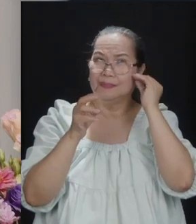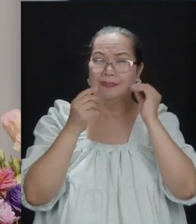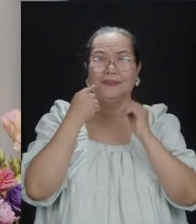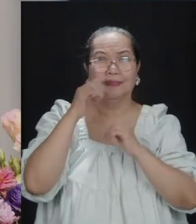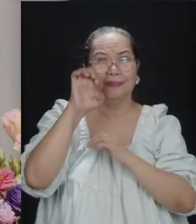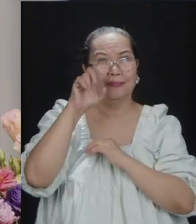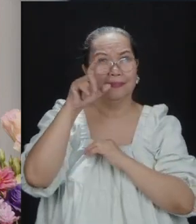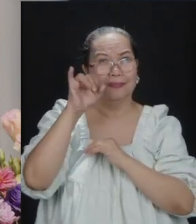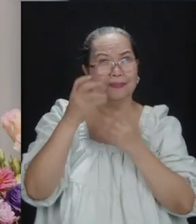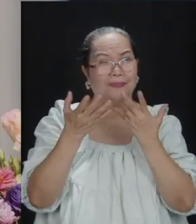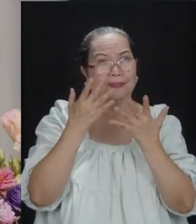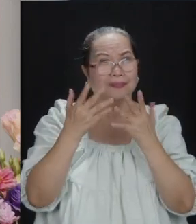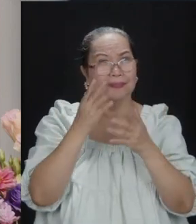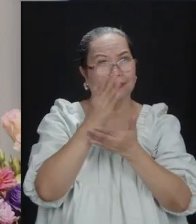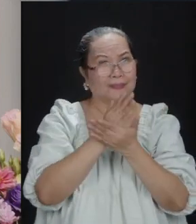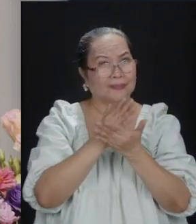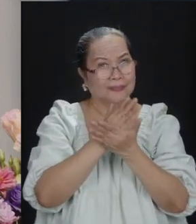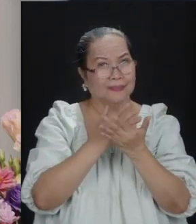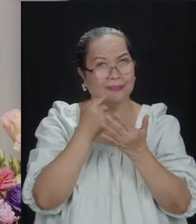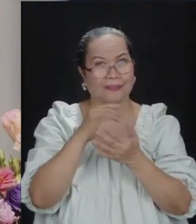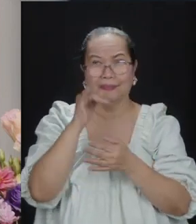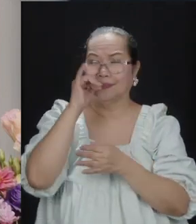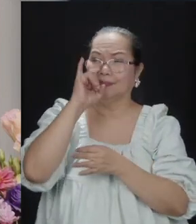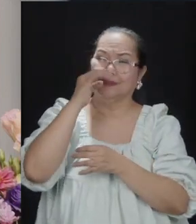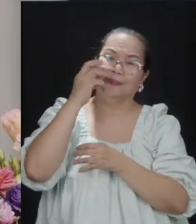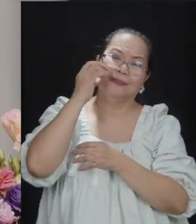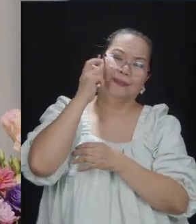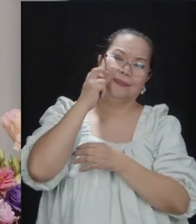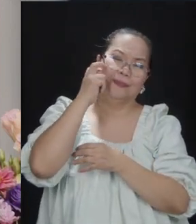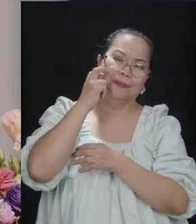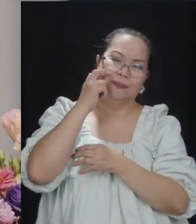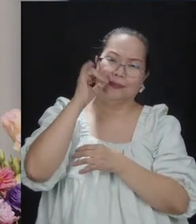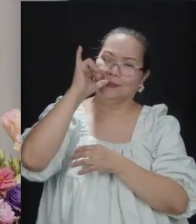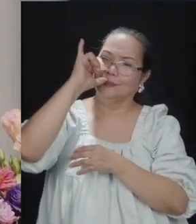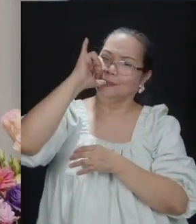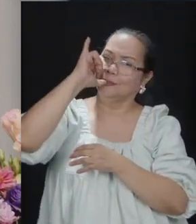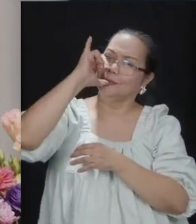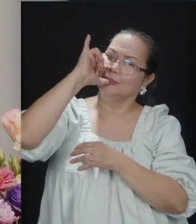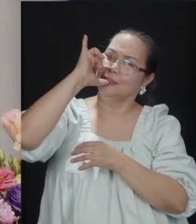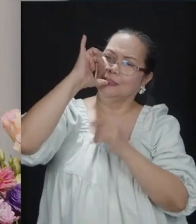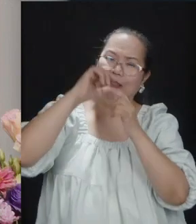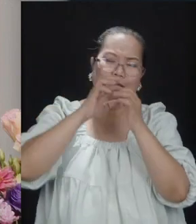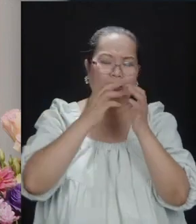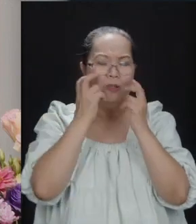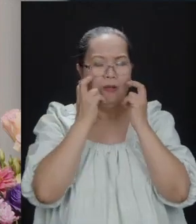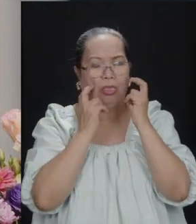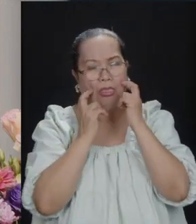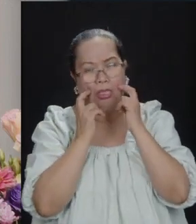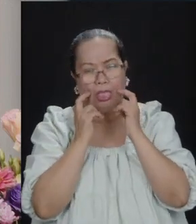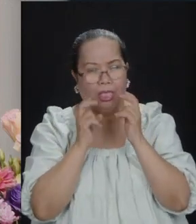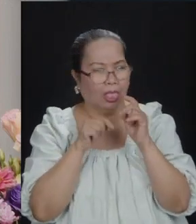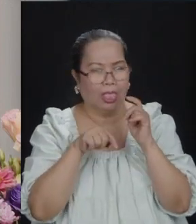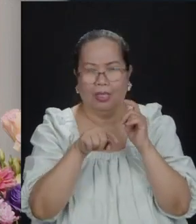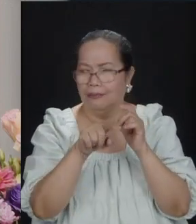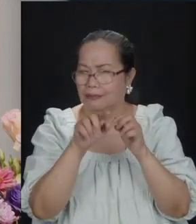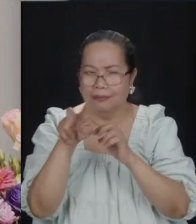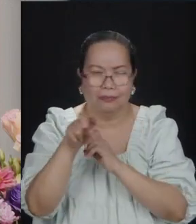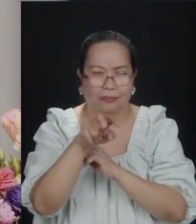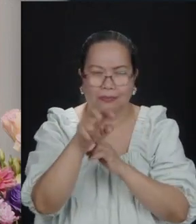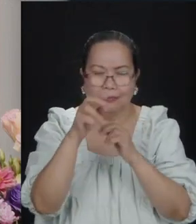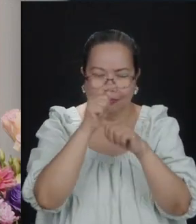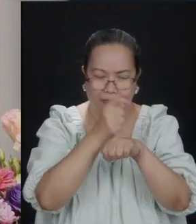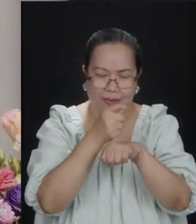Eli. There might be those who took a lot of drinks and they would wander into